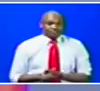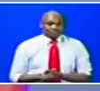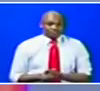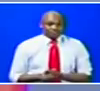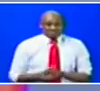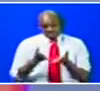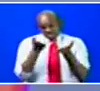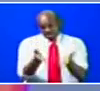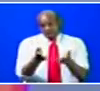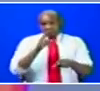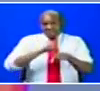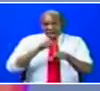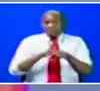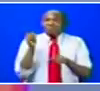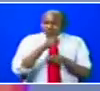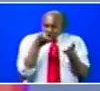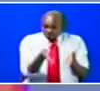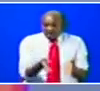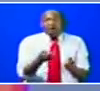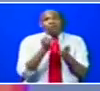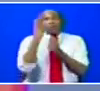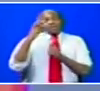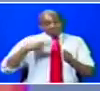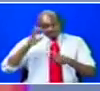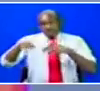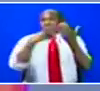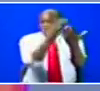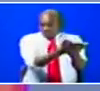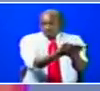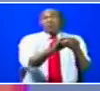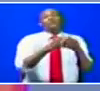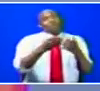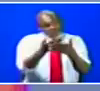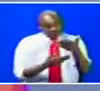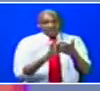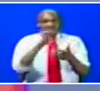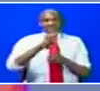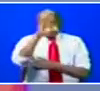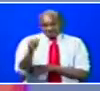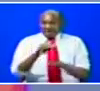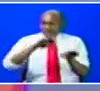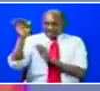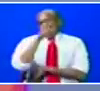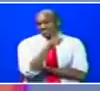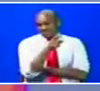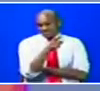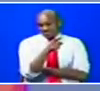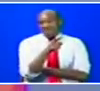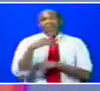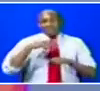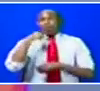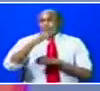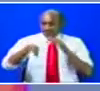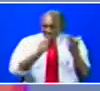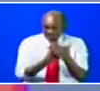And as the deadline expires tonight, 40 applicants have submitted their forms to join the East Africa Legislative Assembly. The applicants